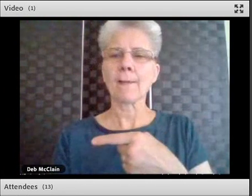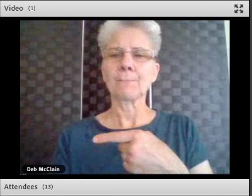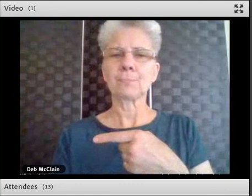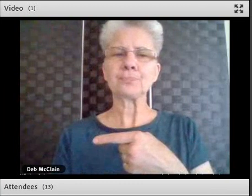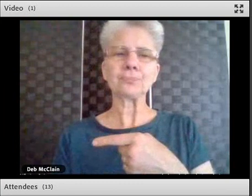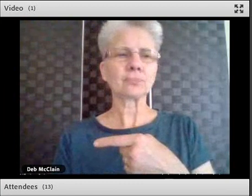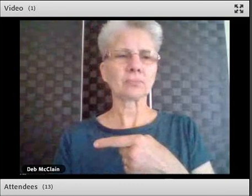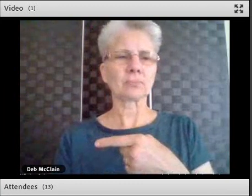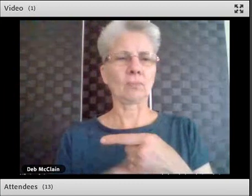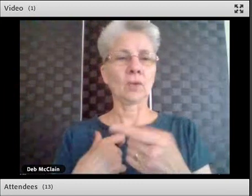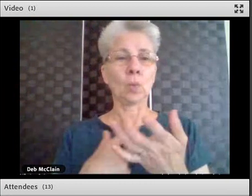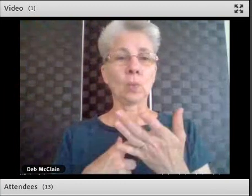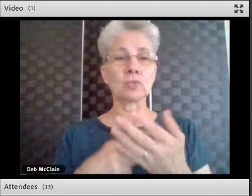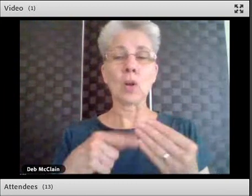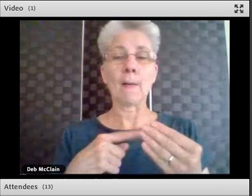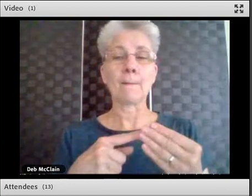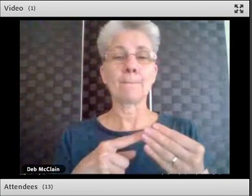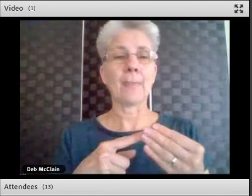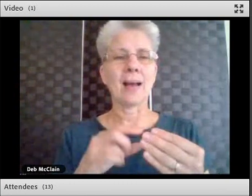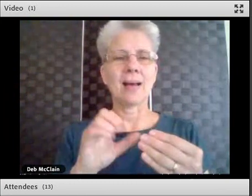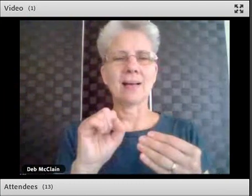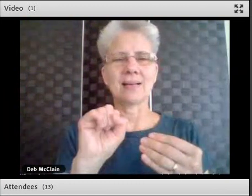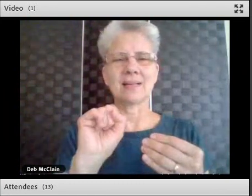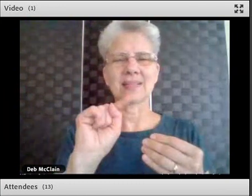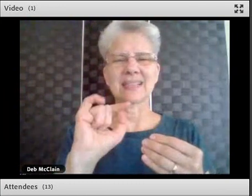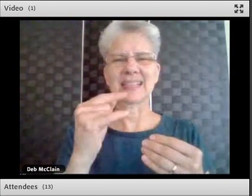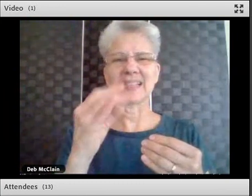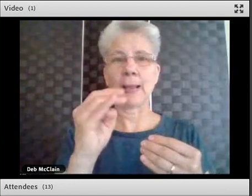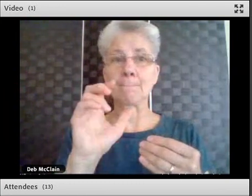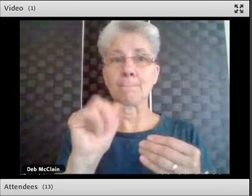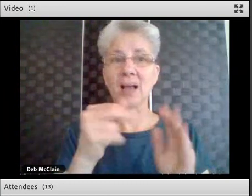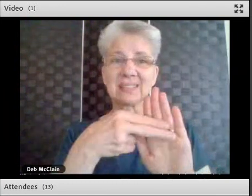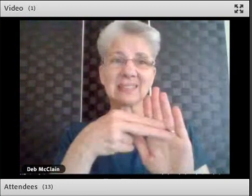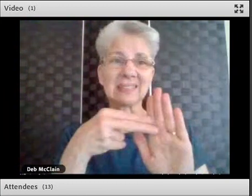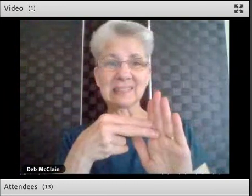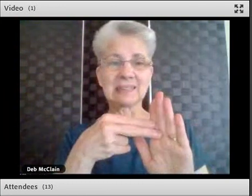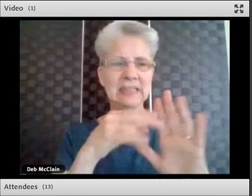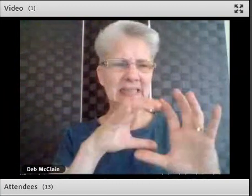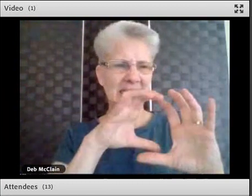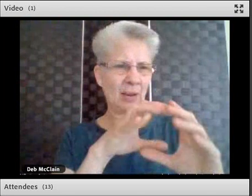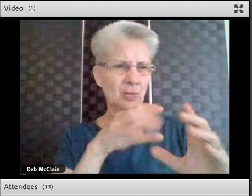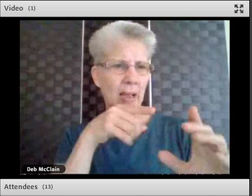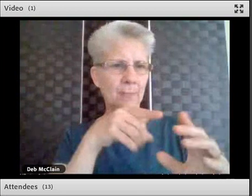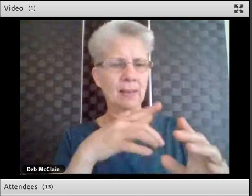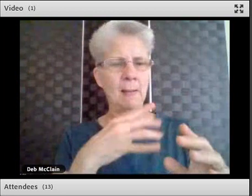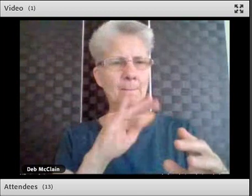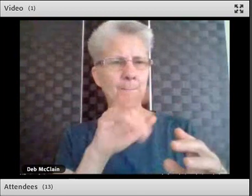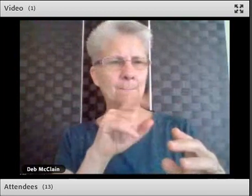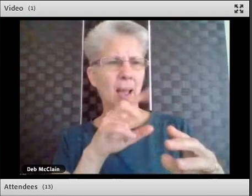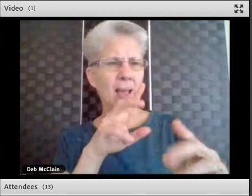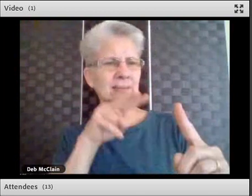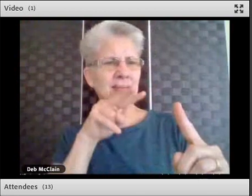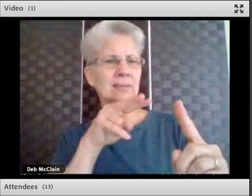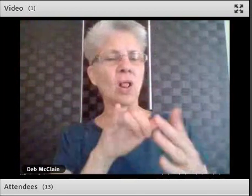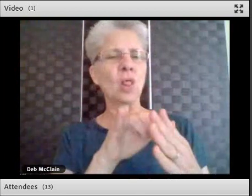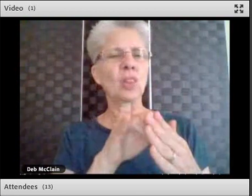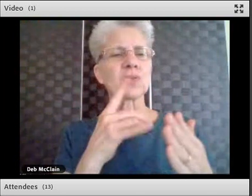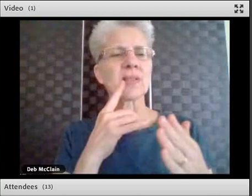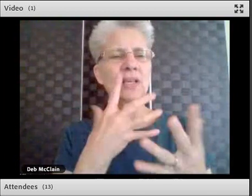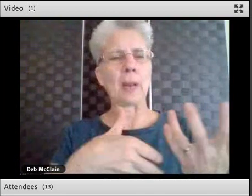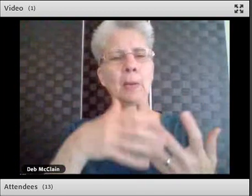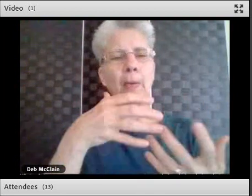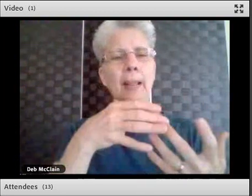Okay, we're going to talk about stigma because stigma, stereotyping, bias, all of those things are sort of